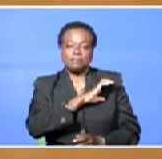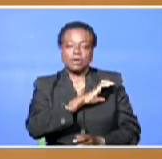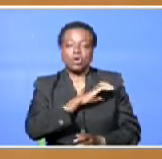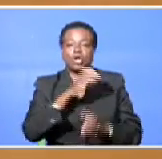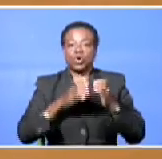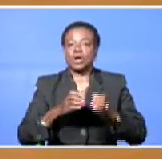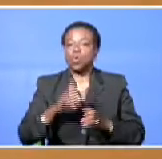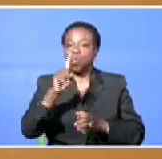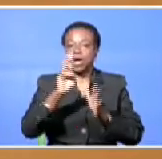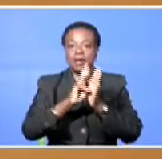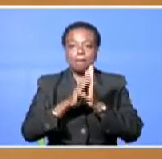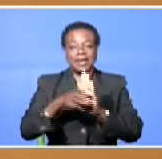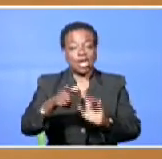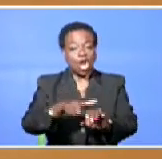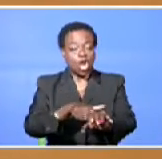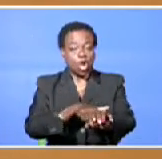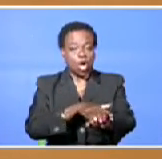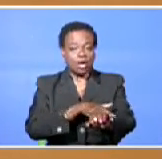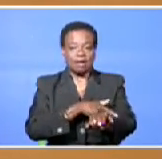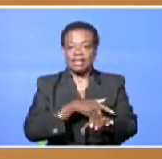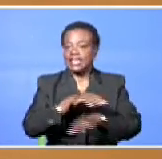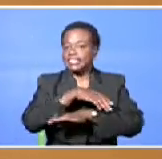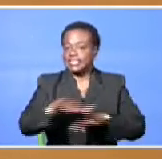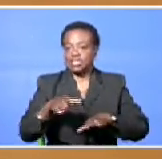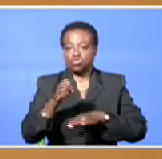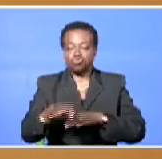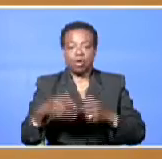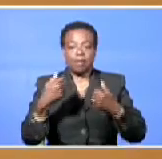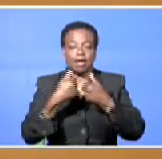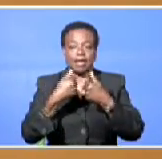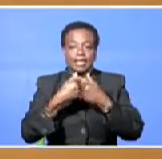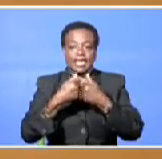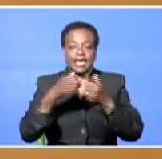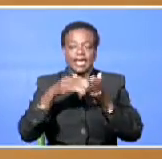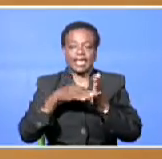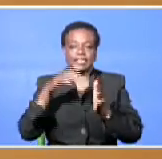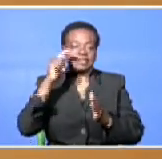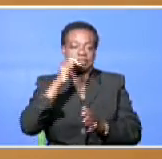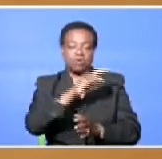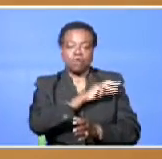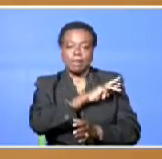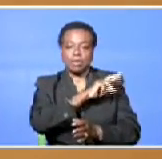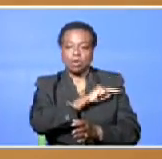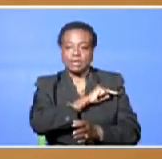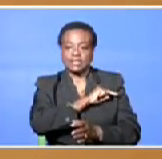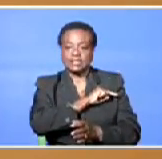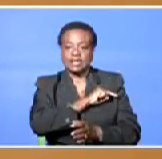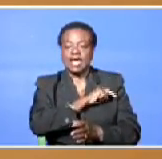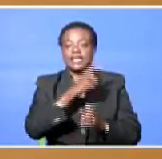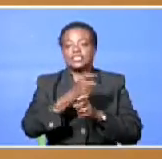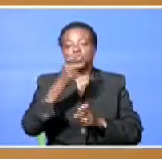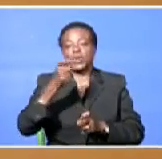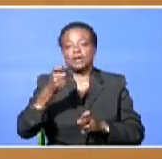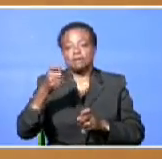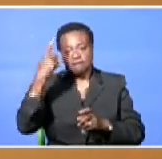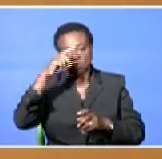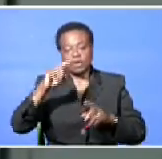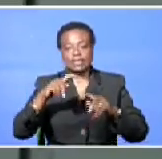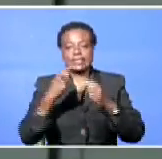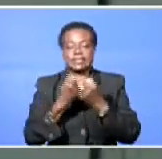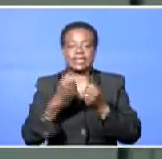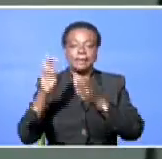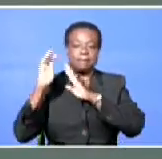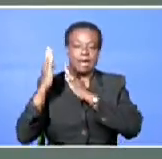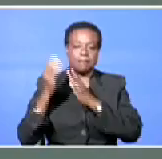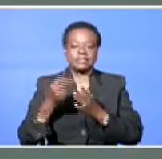1 minute longer. She didn't drop a game either against Tangia Riley-Codrington, and that secured the win for Team Bahamas.